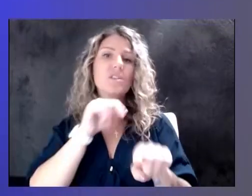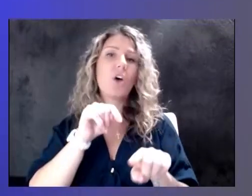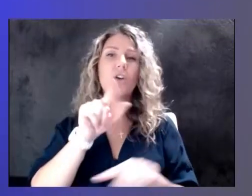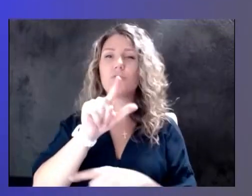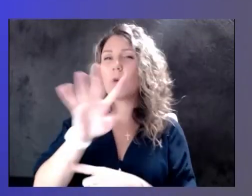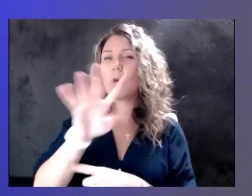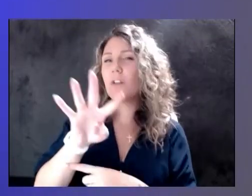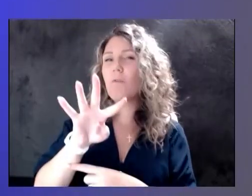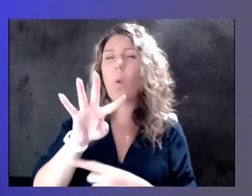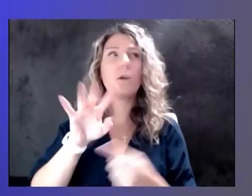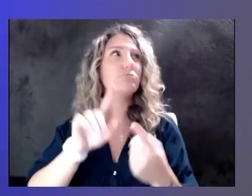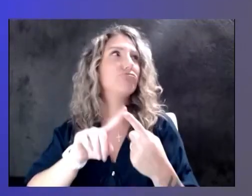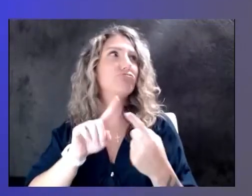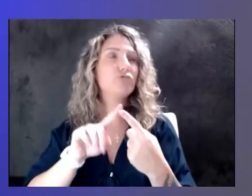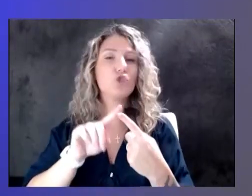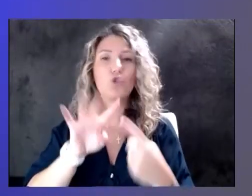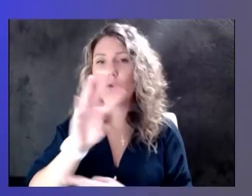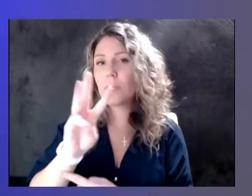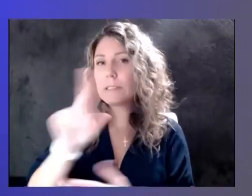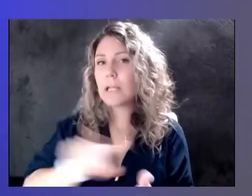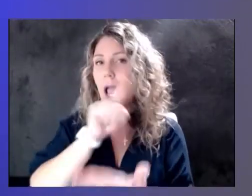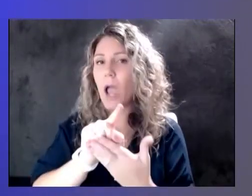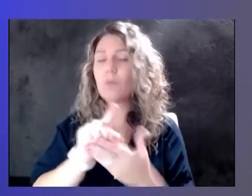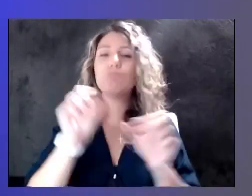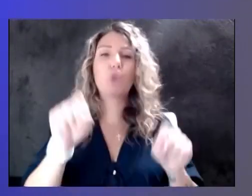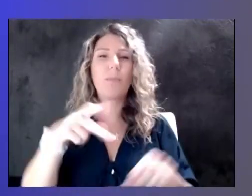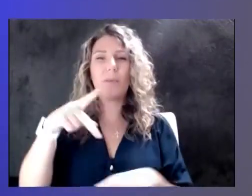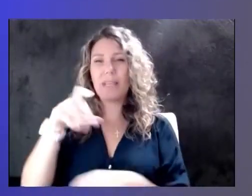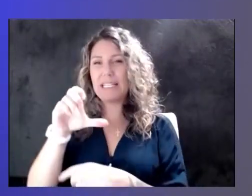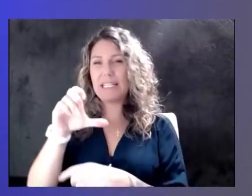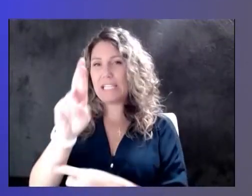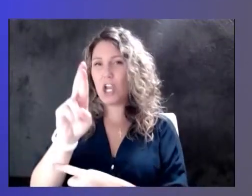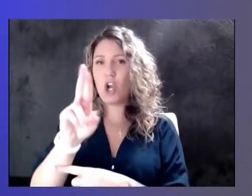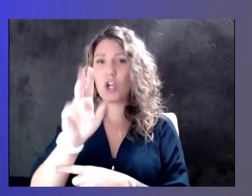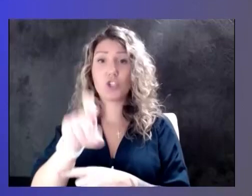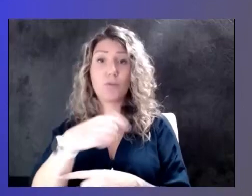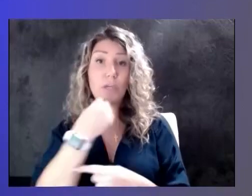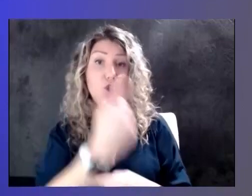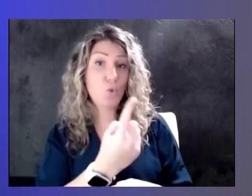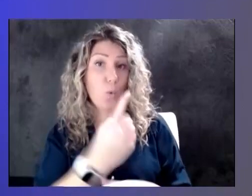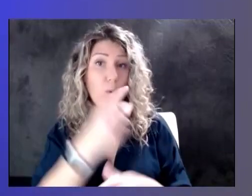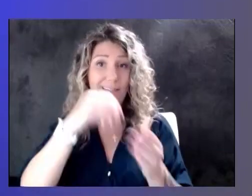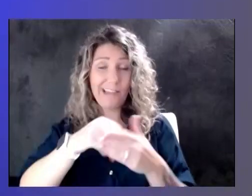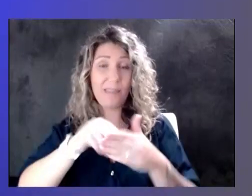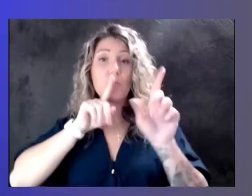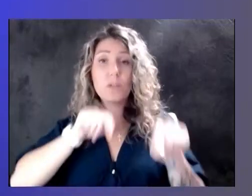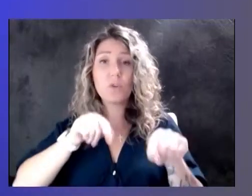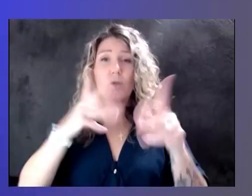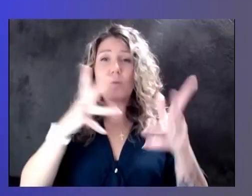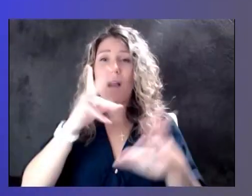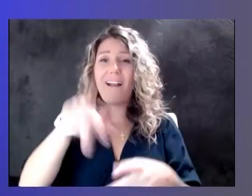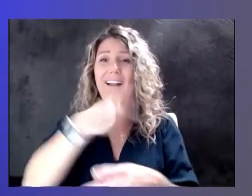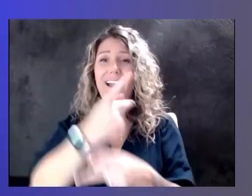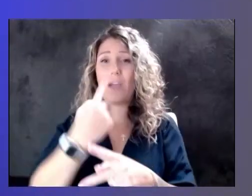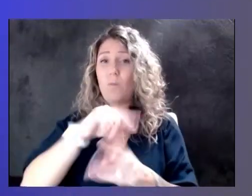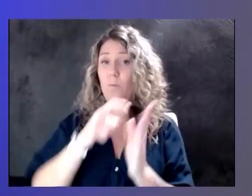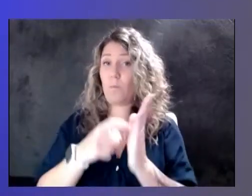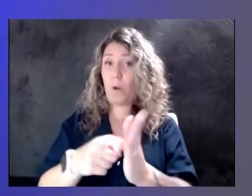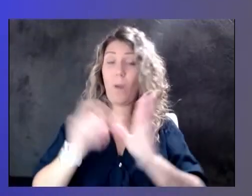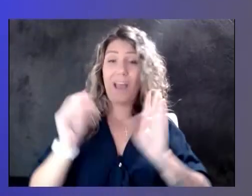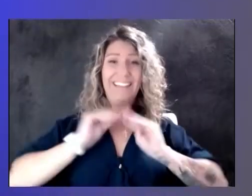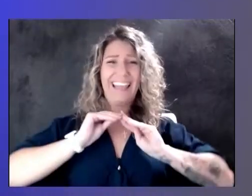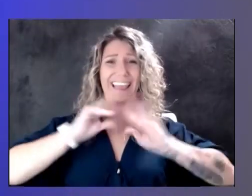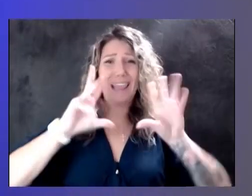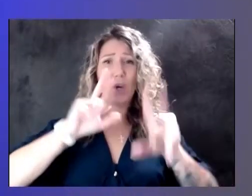that's probably a PCR. And that information should be told to you in your results. So we're required to make it very clear to